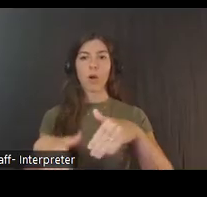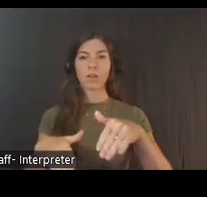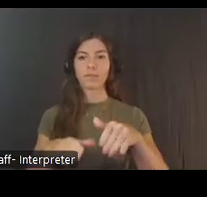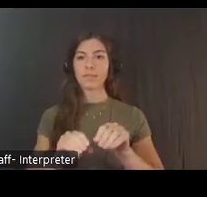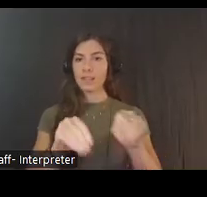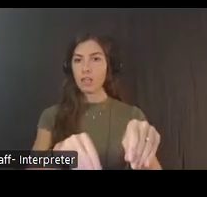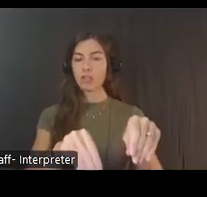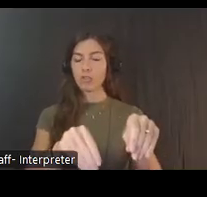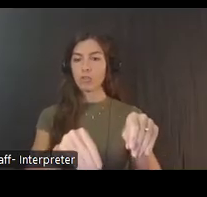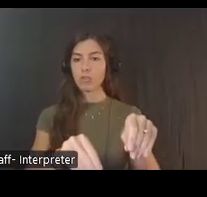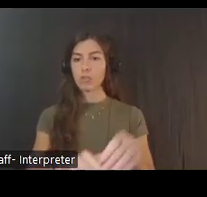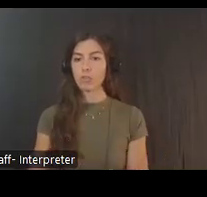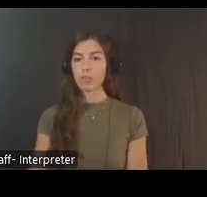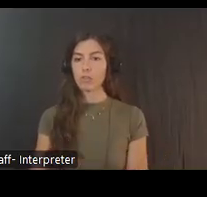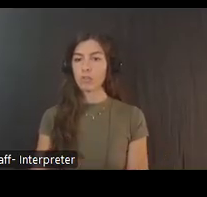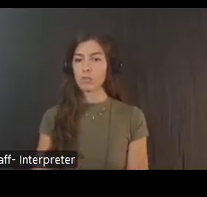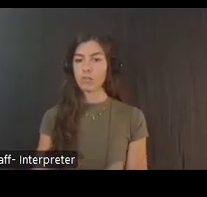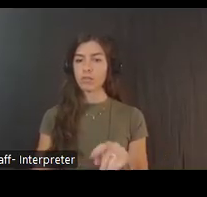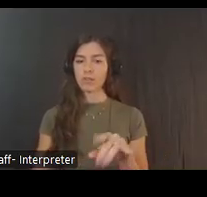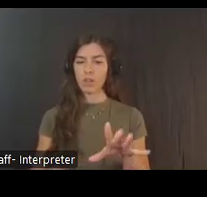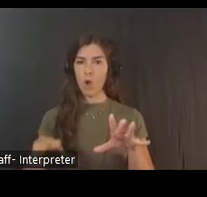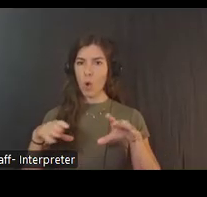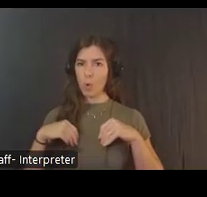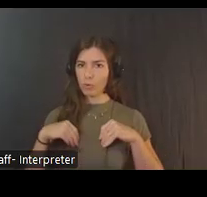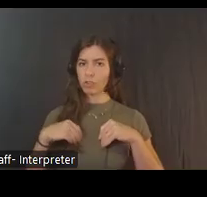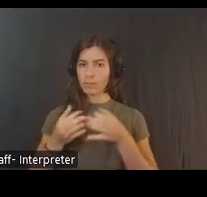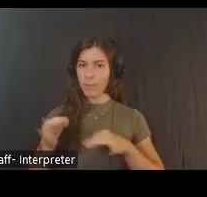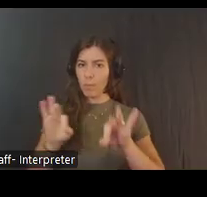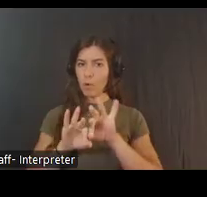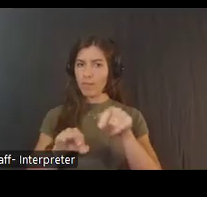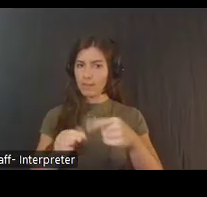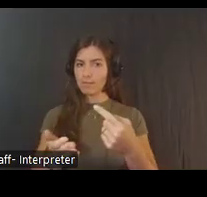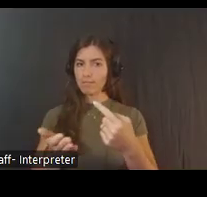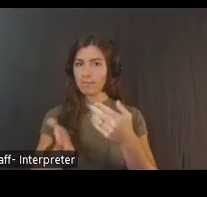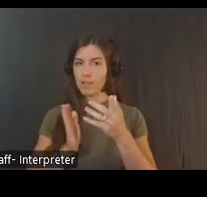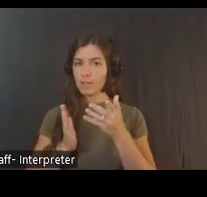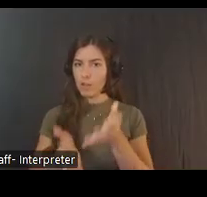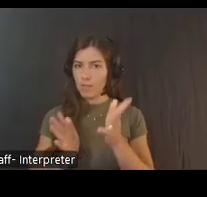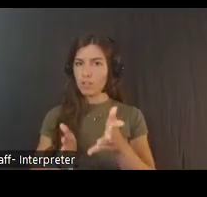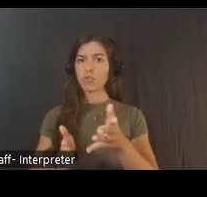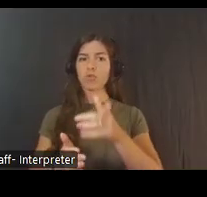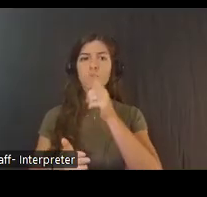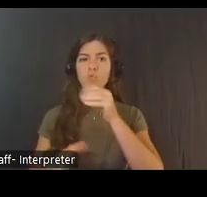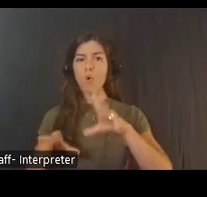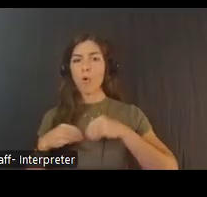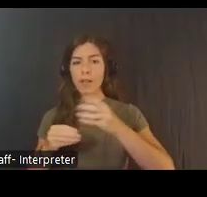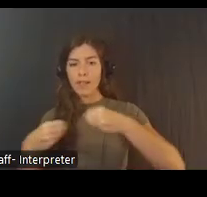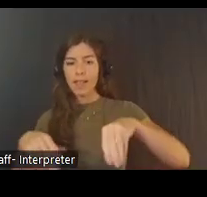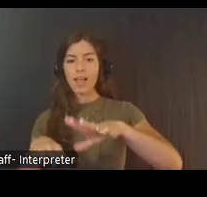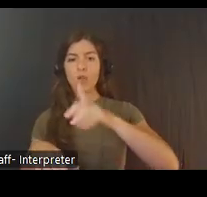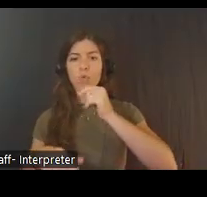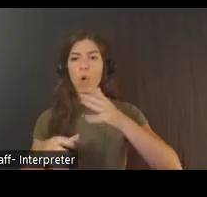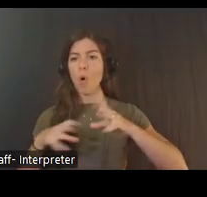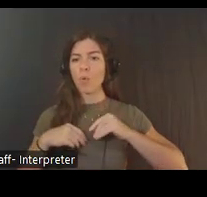Mhm. like, does ownership matter in this conversation? Who owns the land, who owns the space, who owns